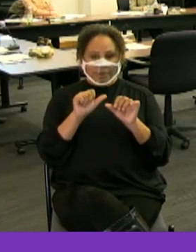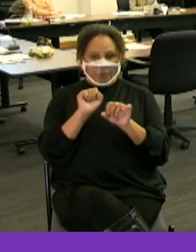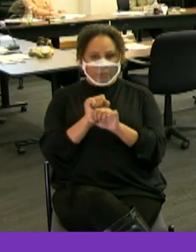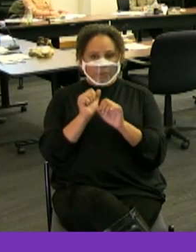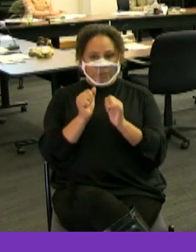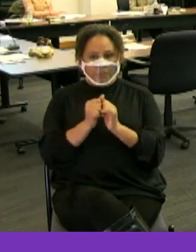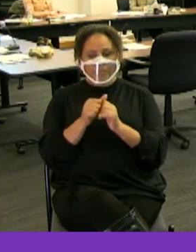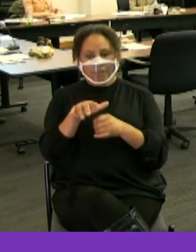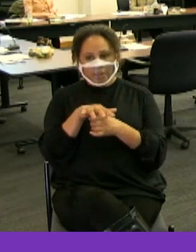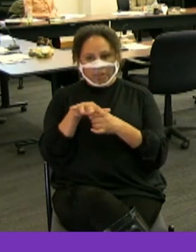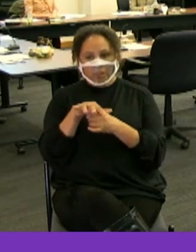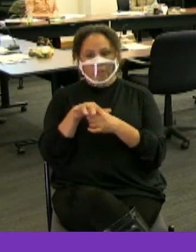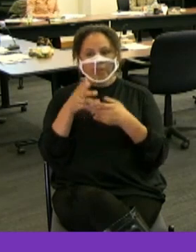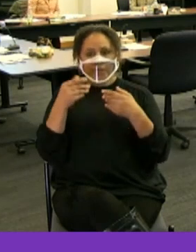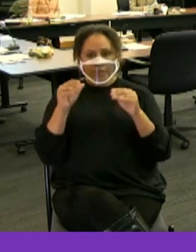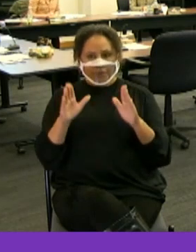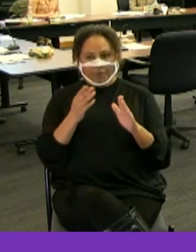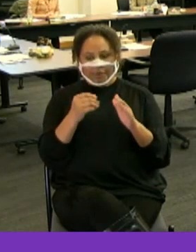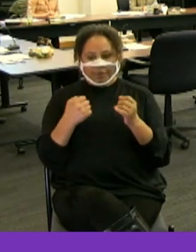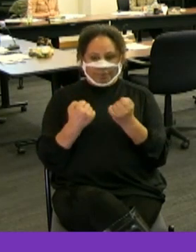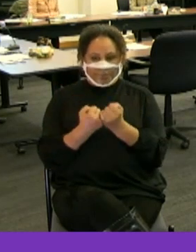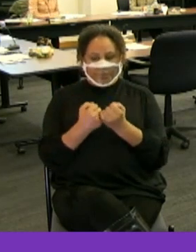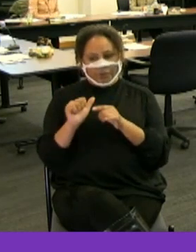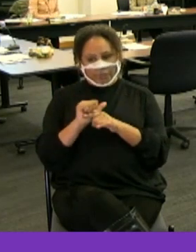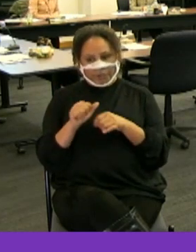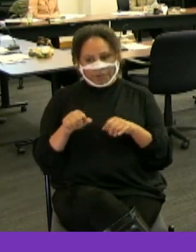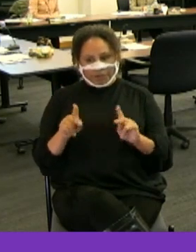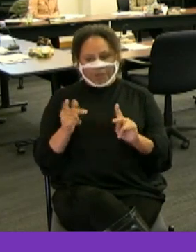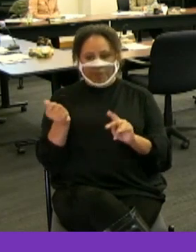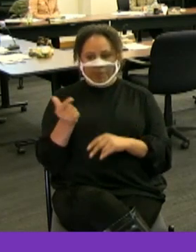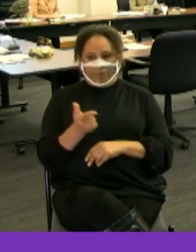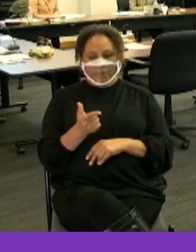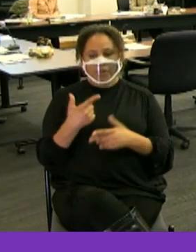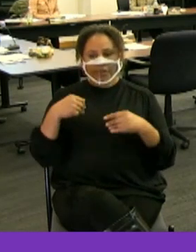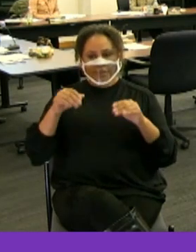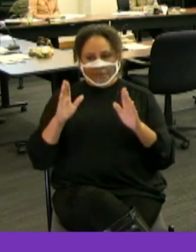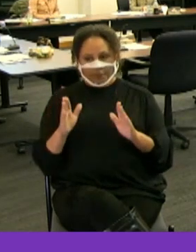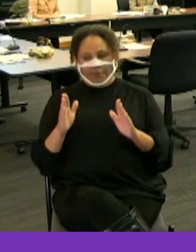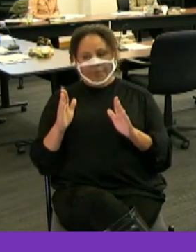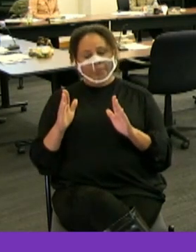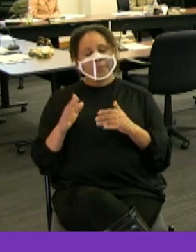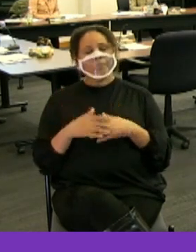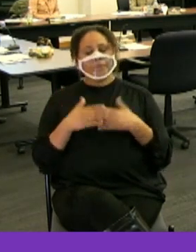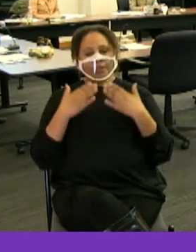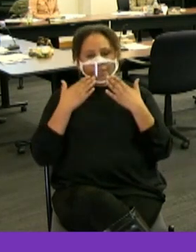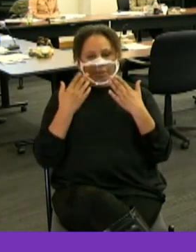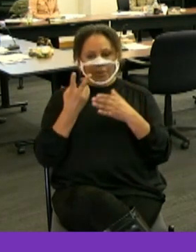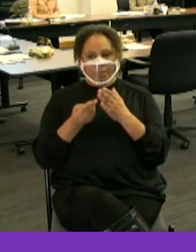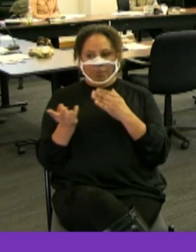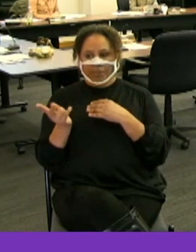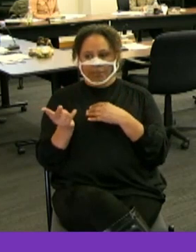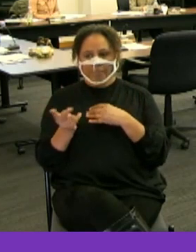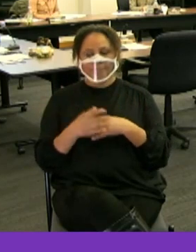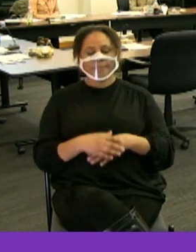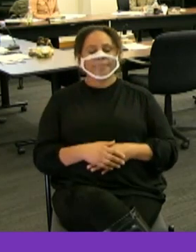to support training opportunities for all of our MBE, WBE vendors as always. So thank you to both of